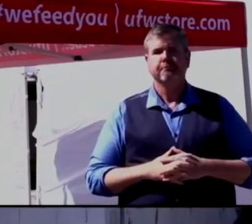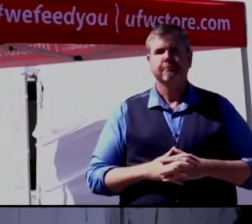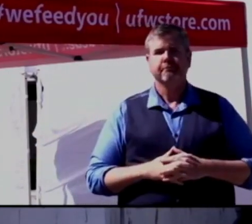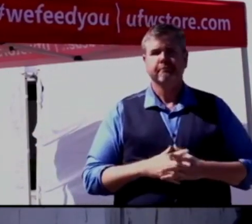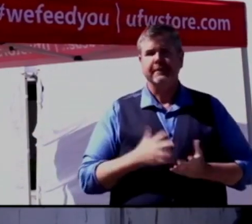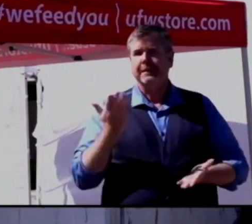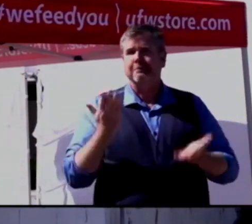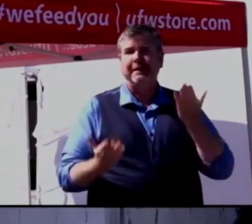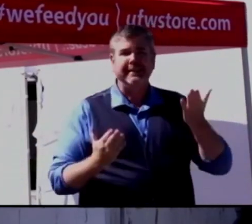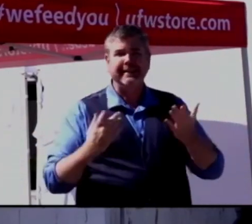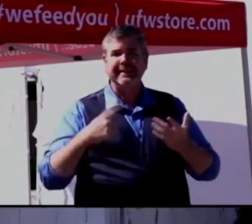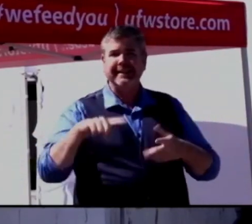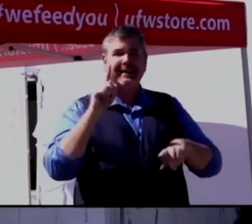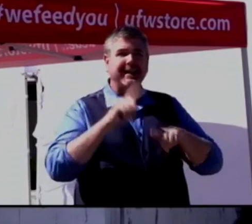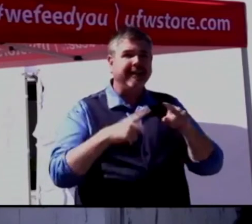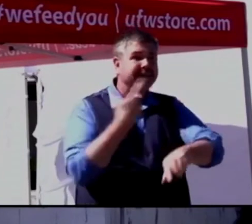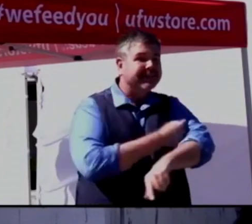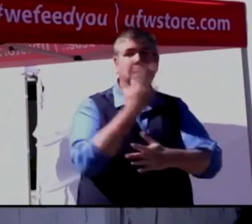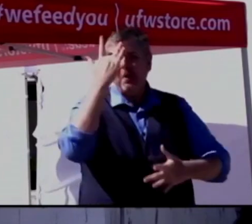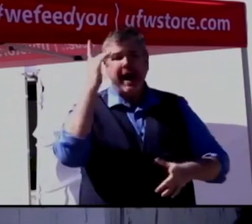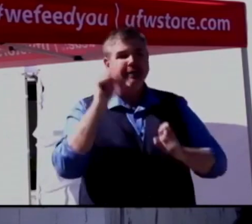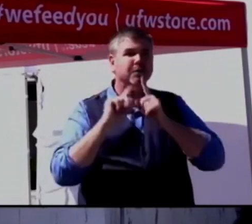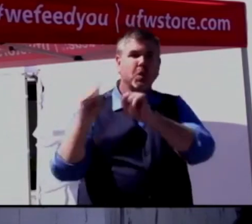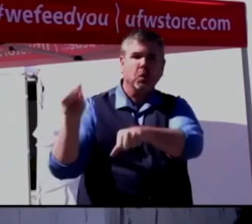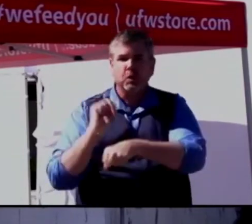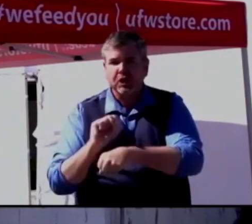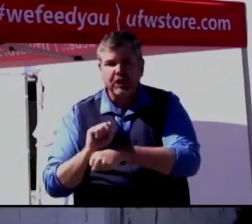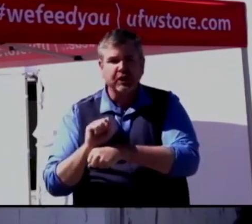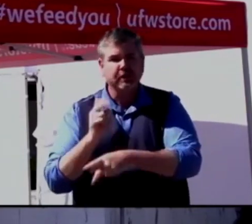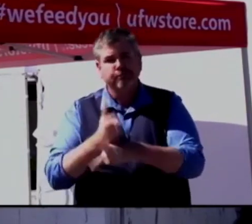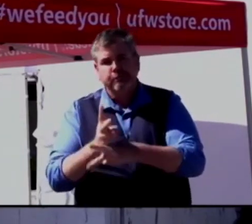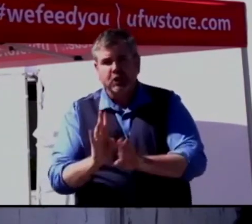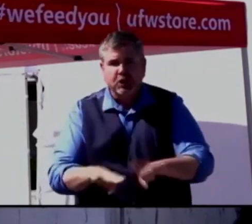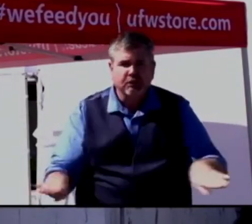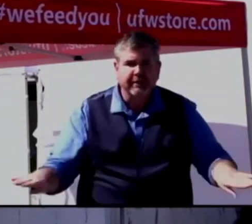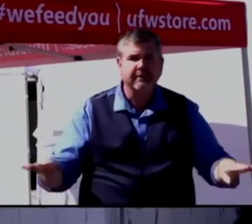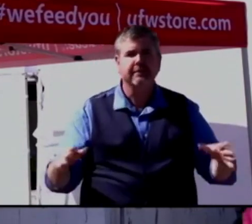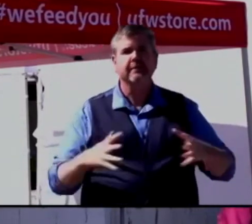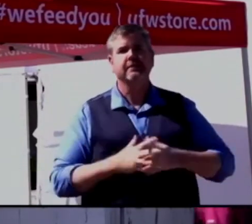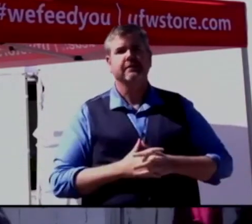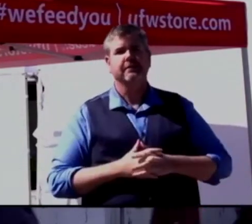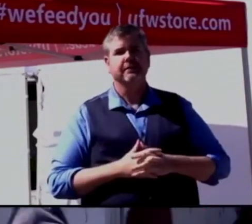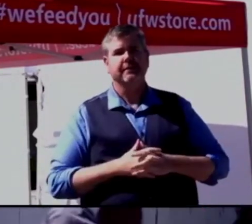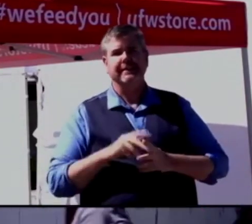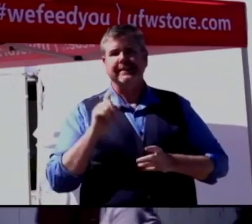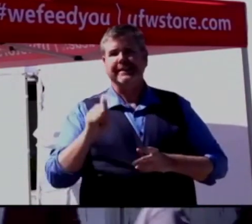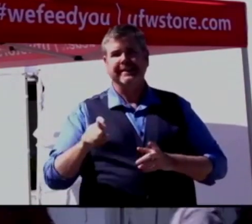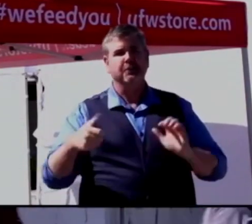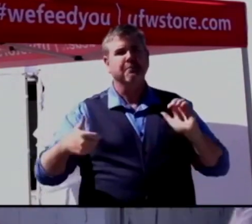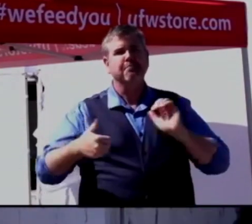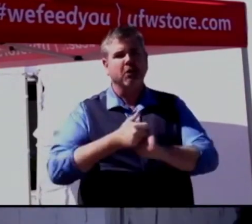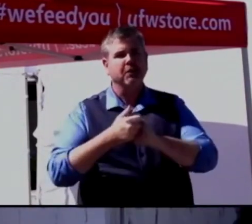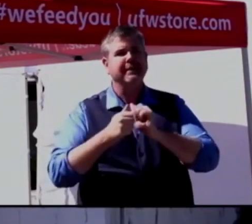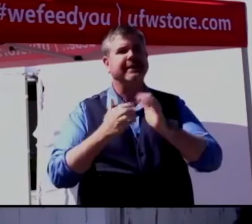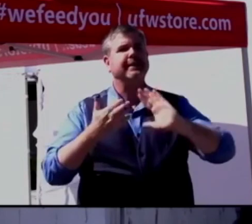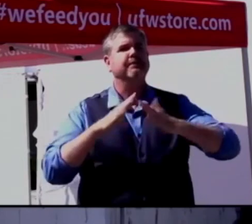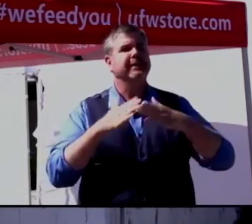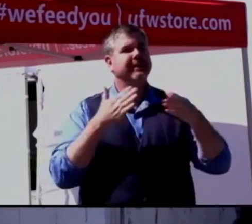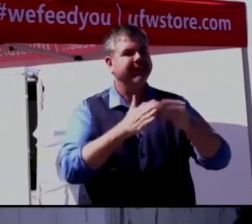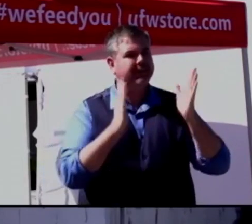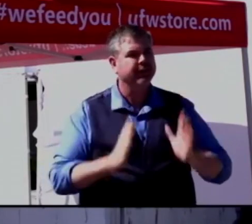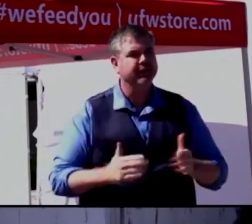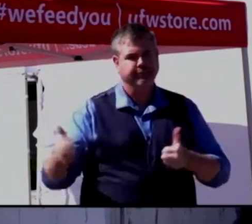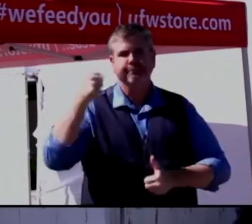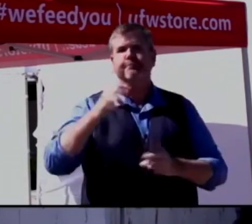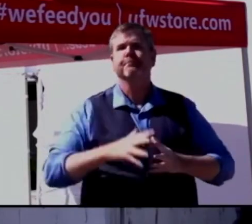children. We need to offer the vaccine in partnership with community leaders. And we need to offer the vaccine in many ways, both